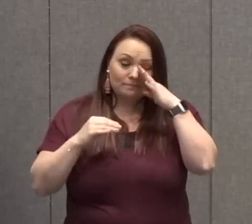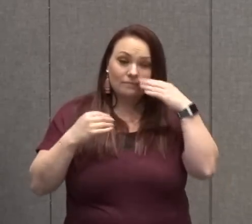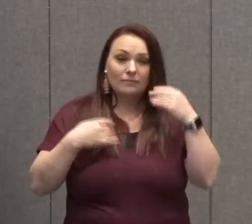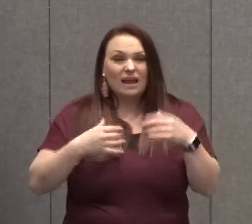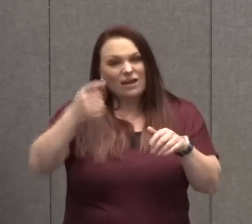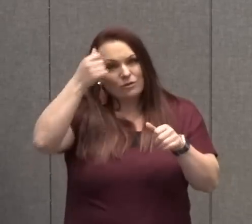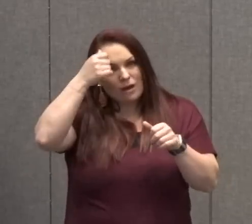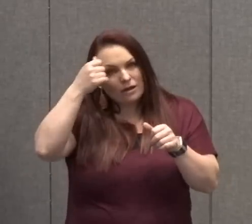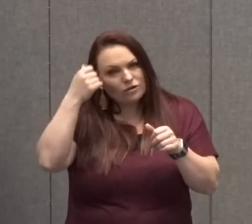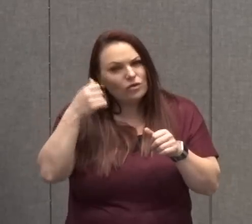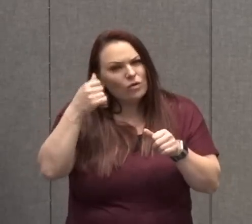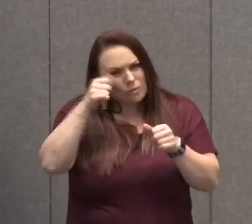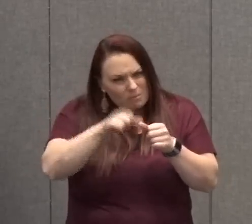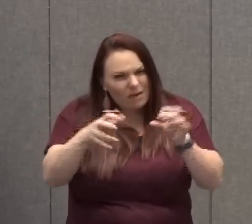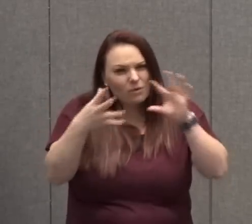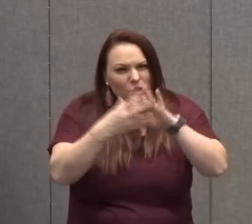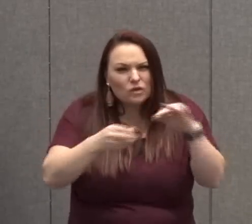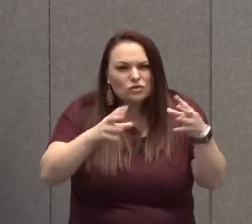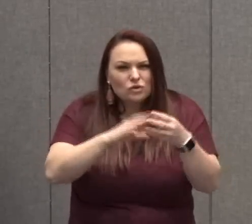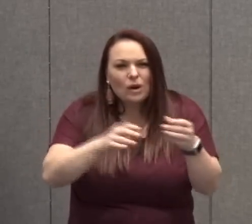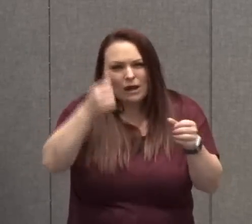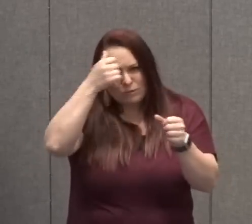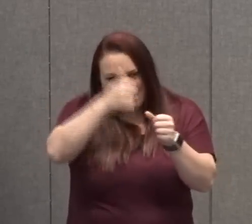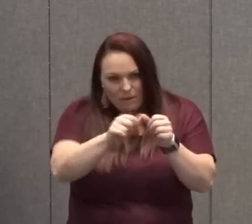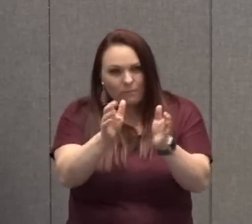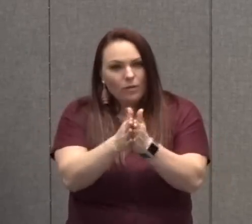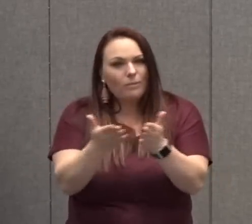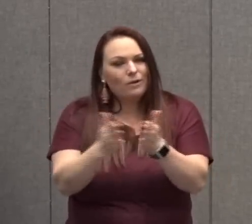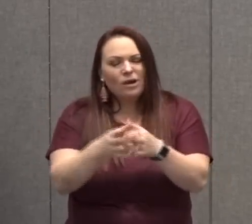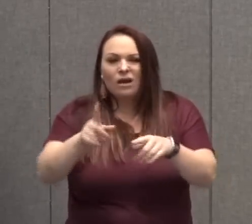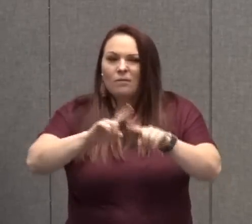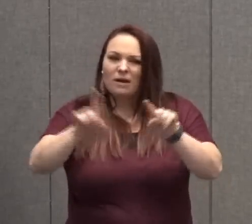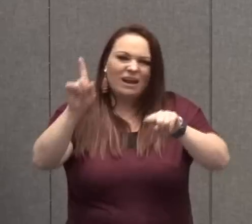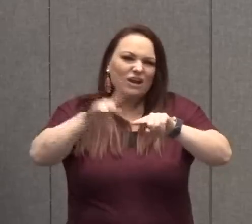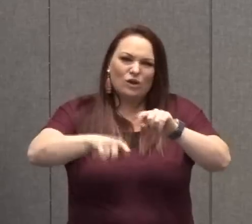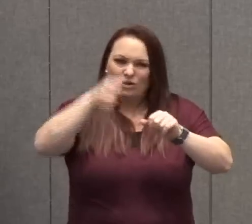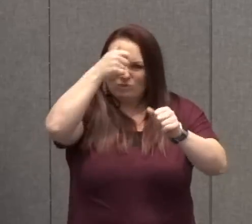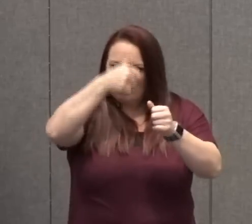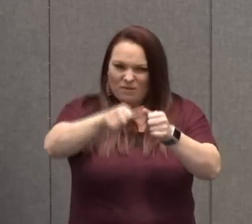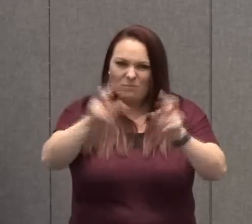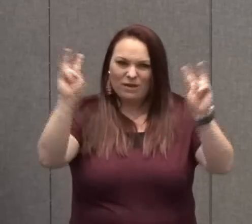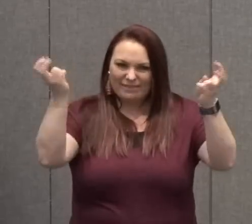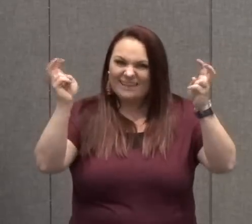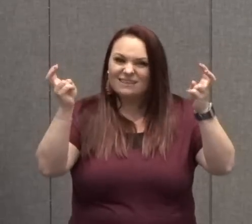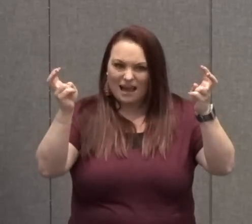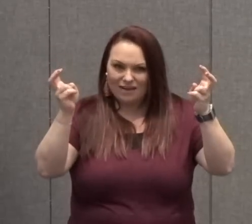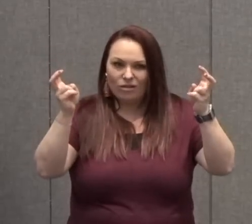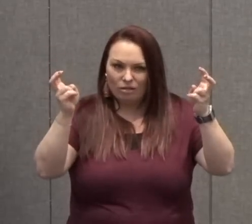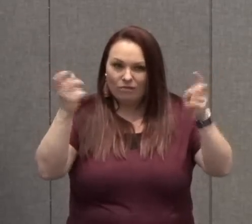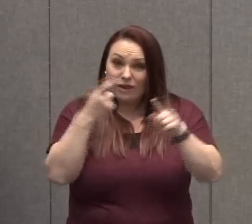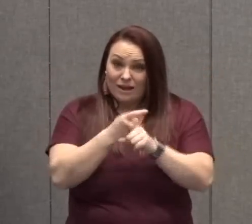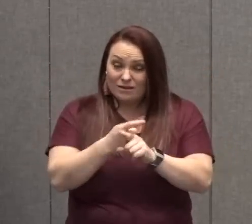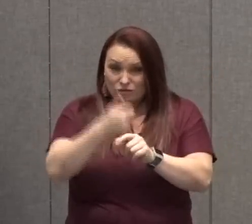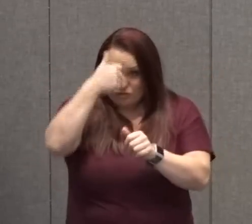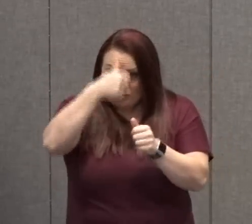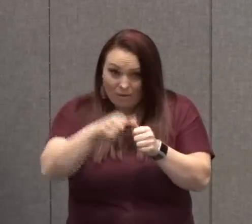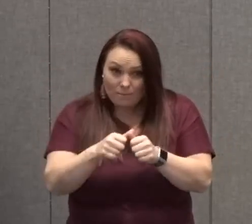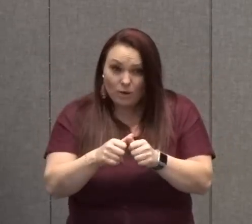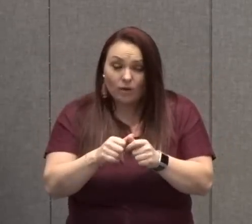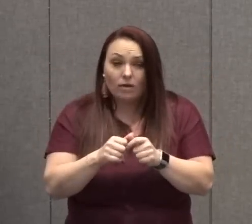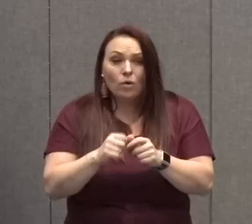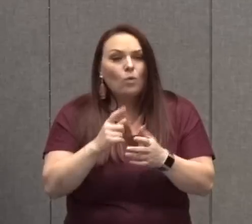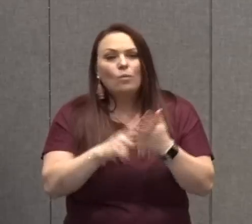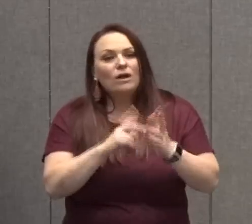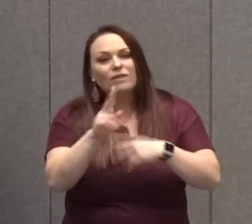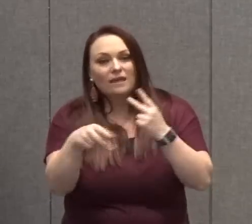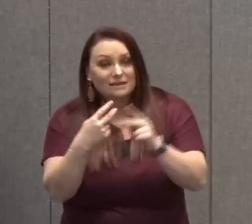the book. I couldn't remember the title. So thank you for reminding me especially. Do you remember the types of poems that